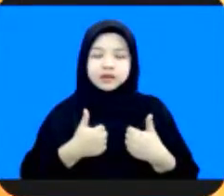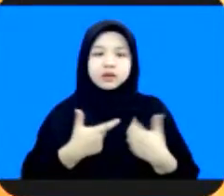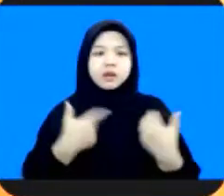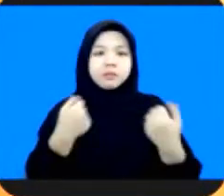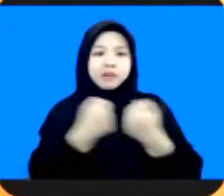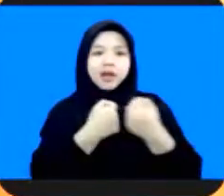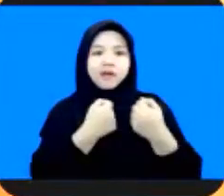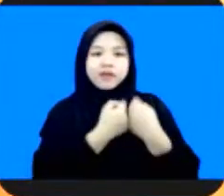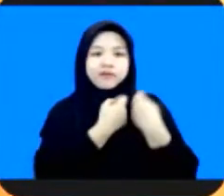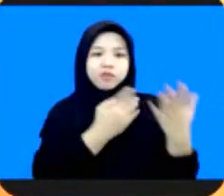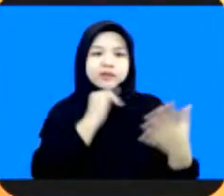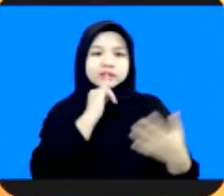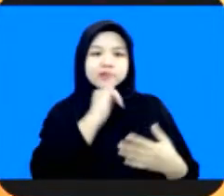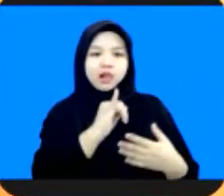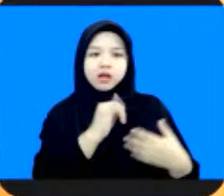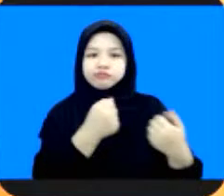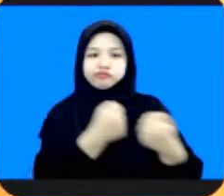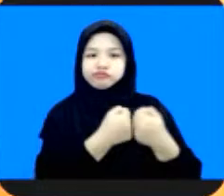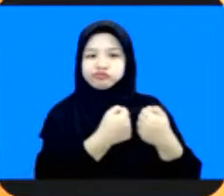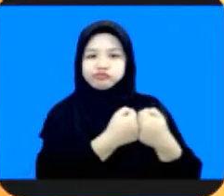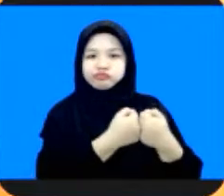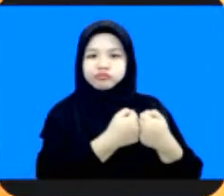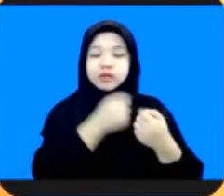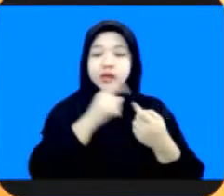Self-regulation by the intermediaries.